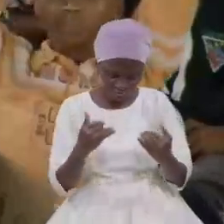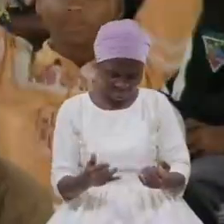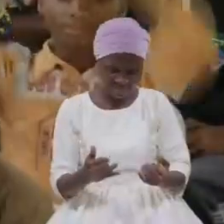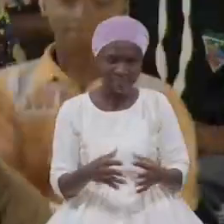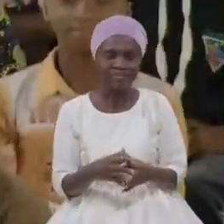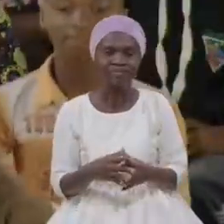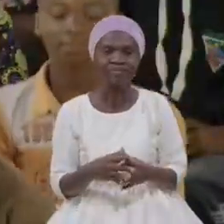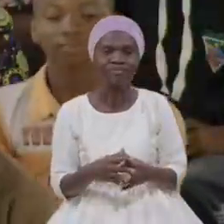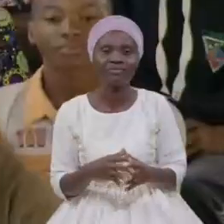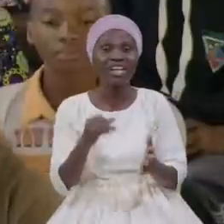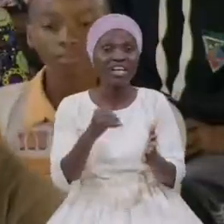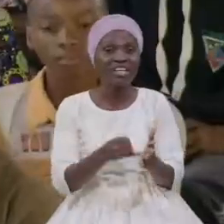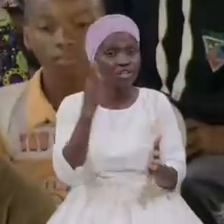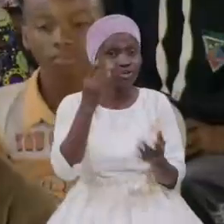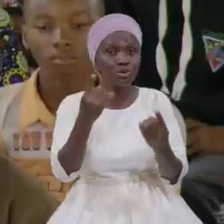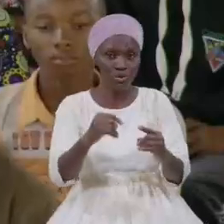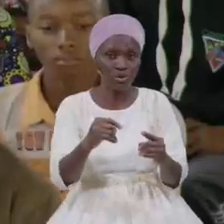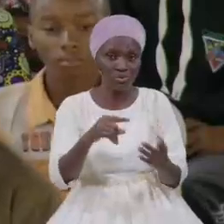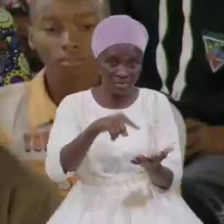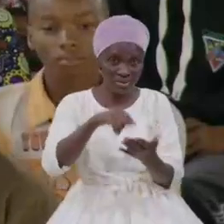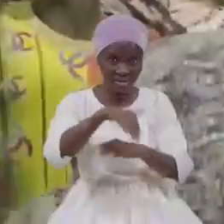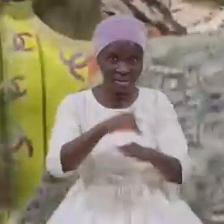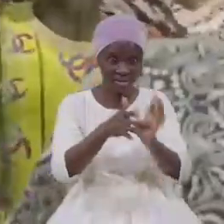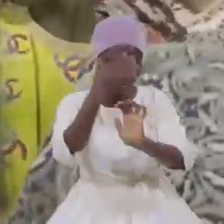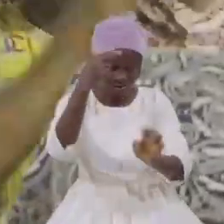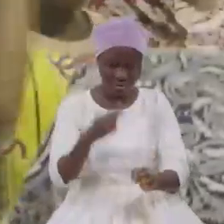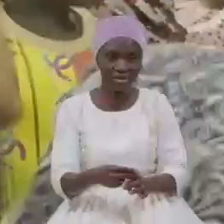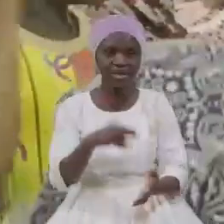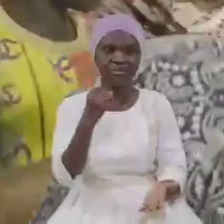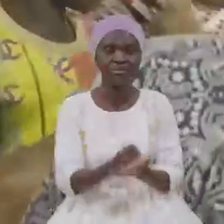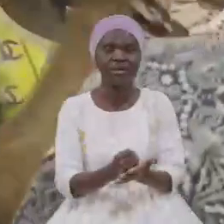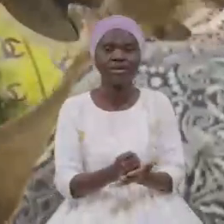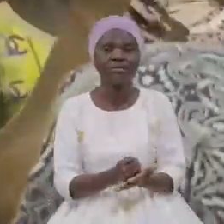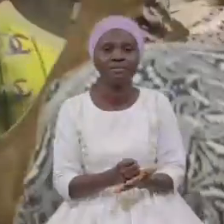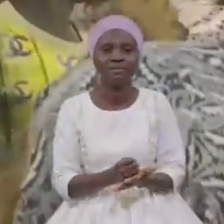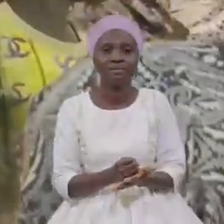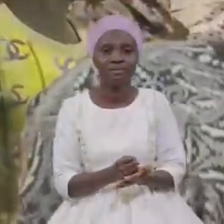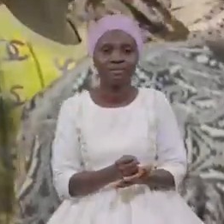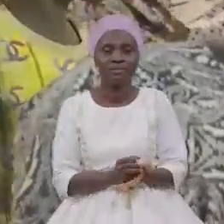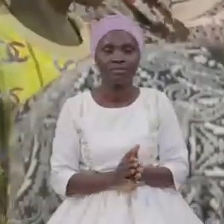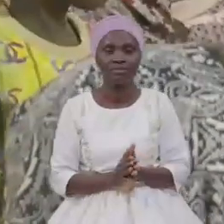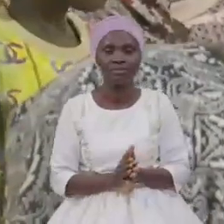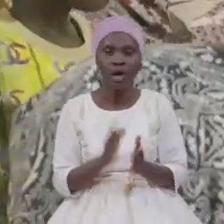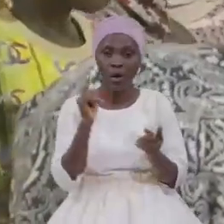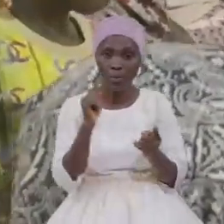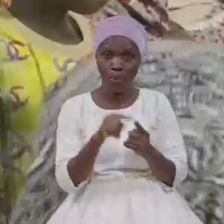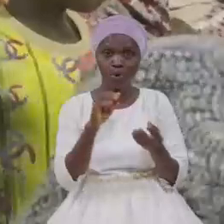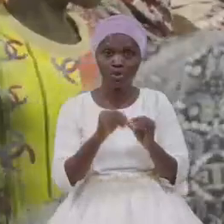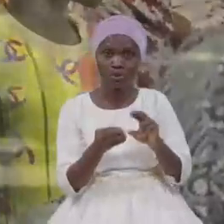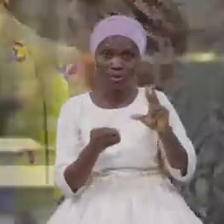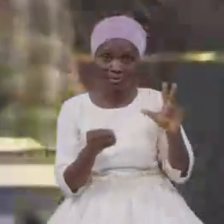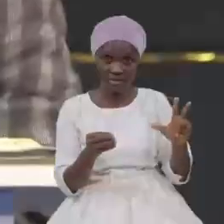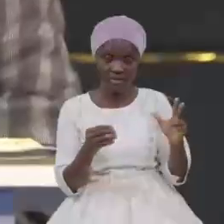It will come even tonight in Jesus' name. Point number three now.